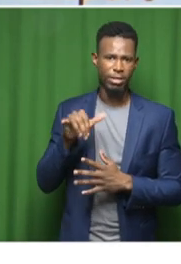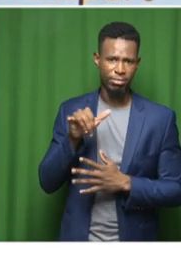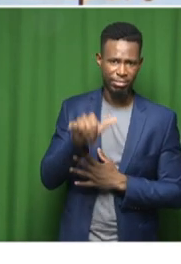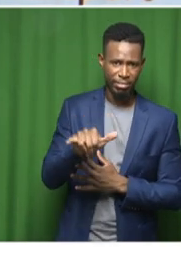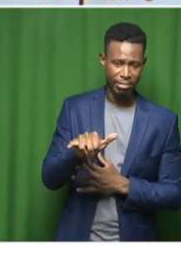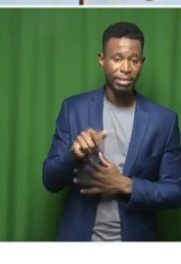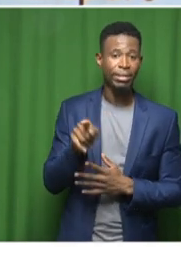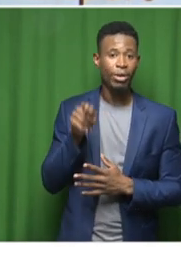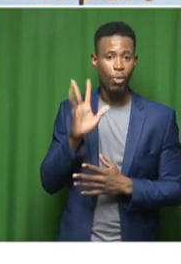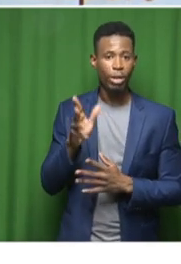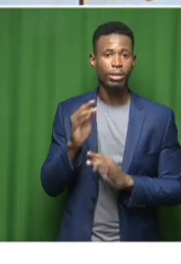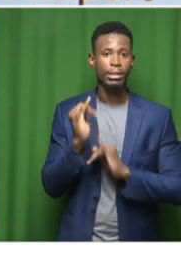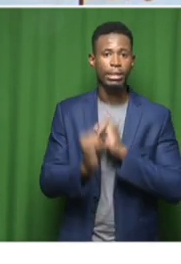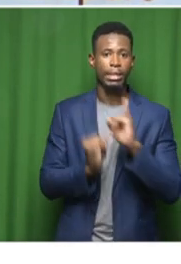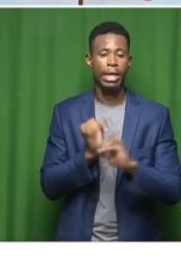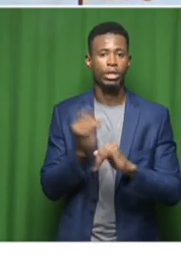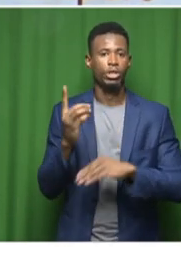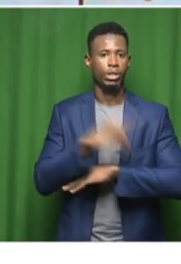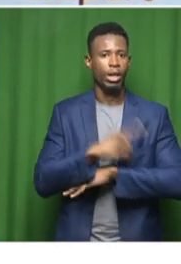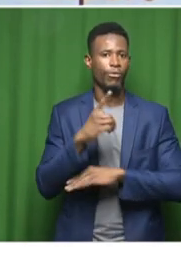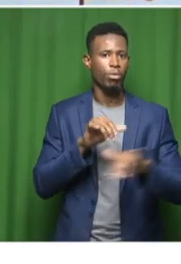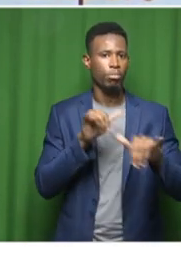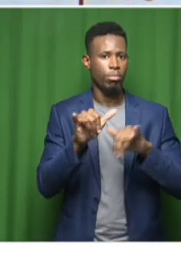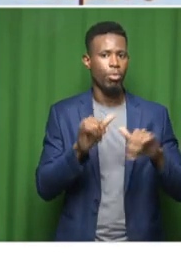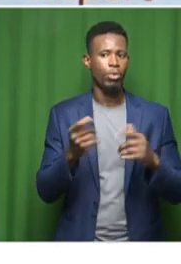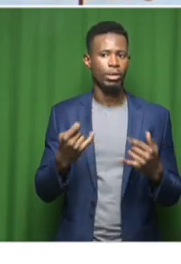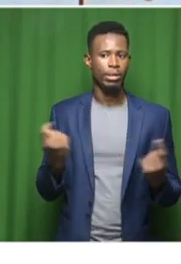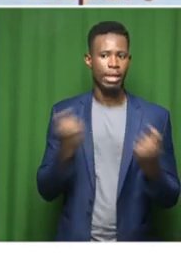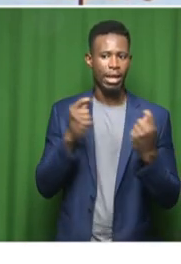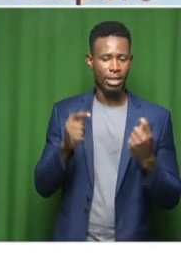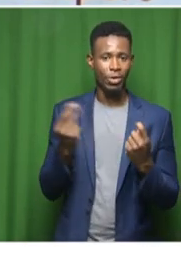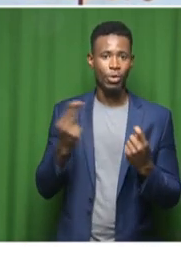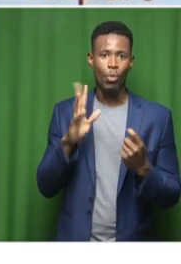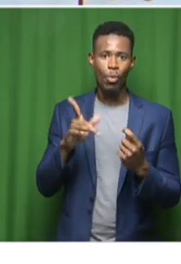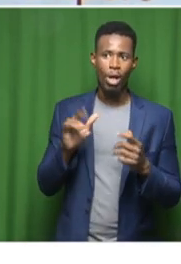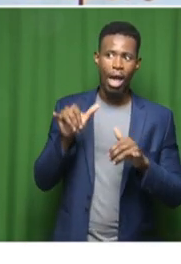Aviation Day will be celebrated, and we'll also see a series of acrobatic displays a little later on.